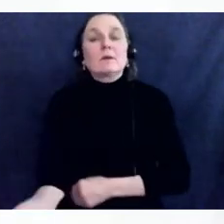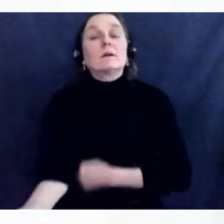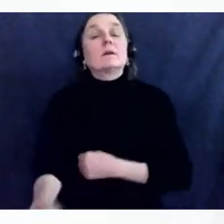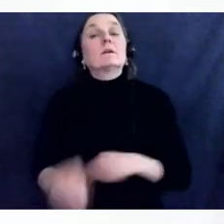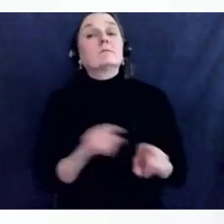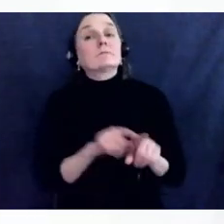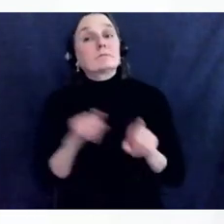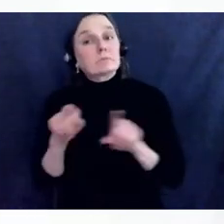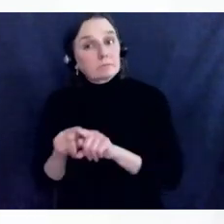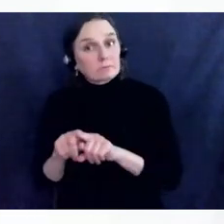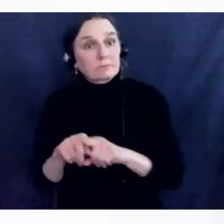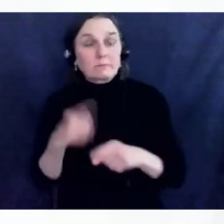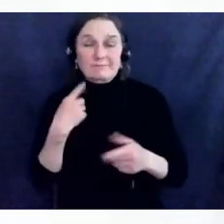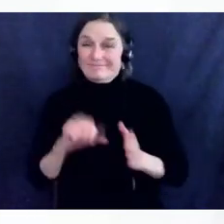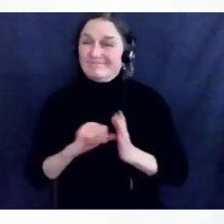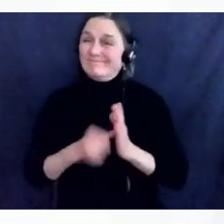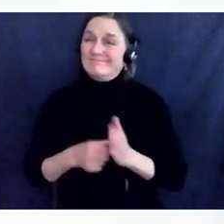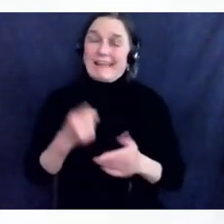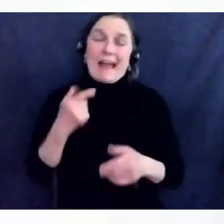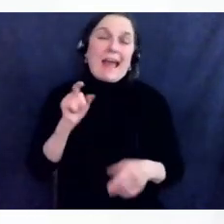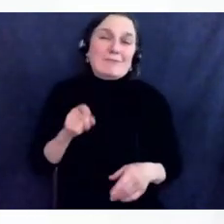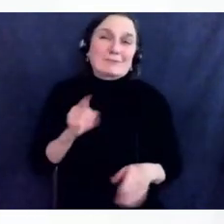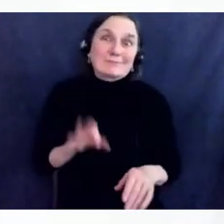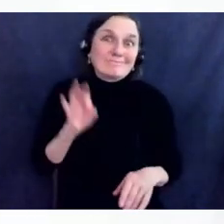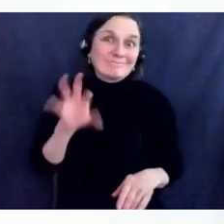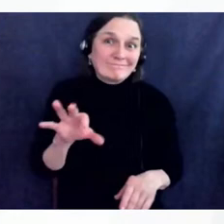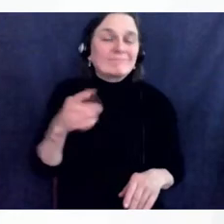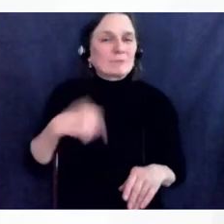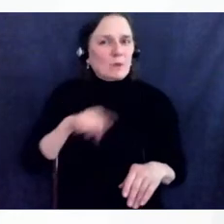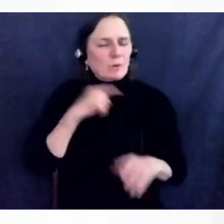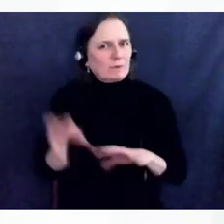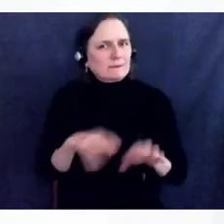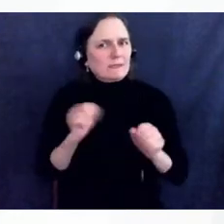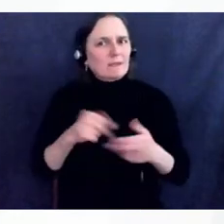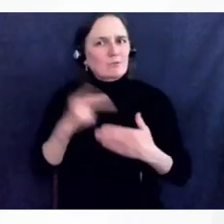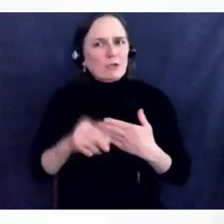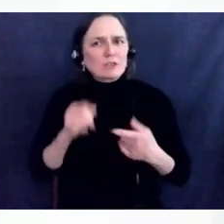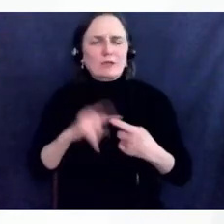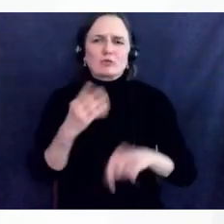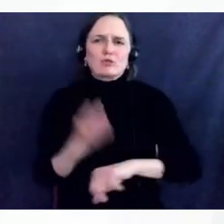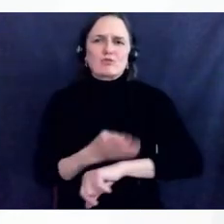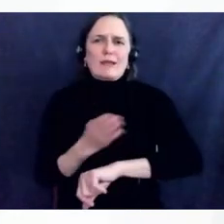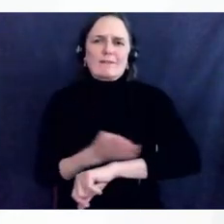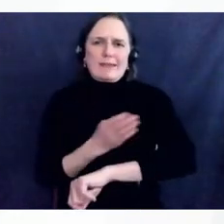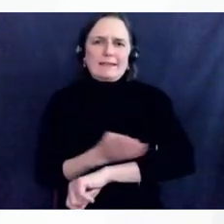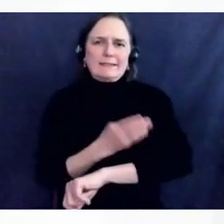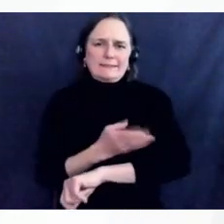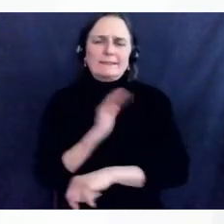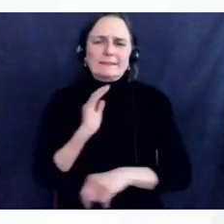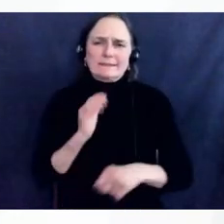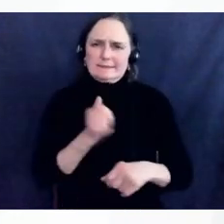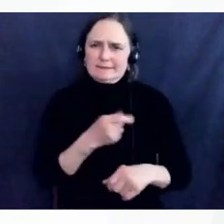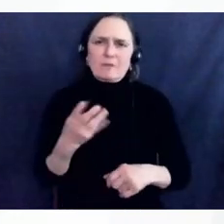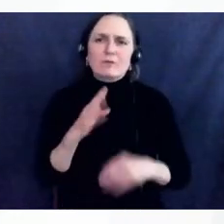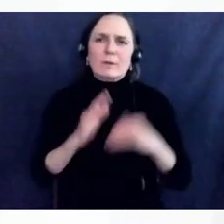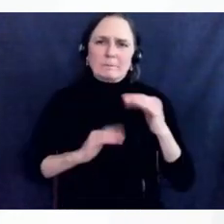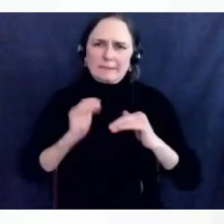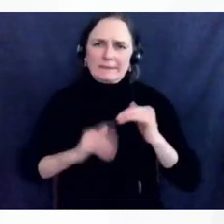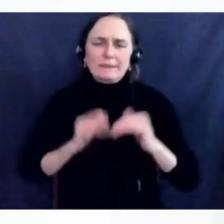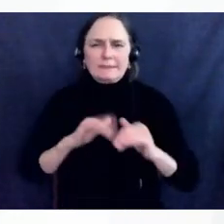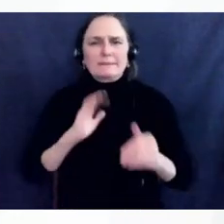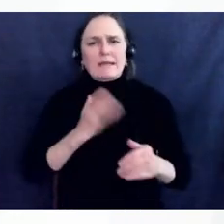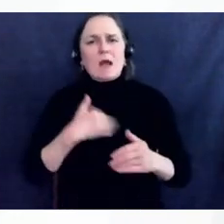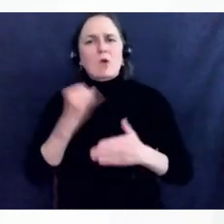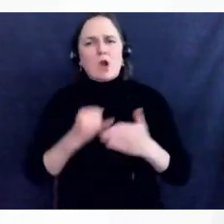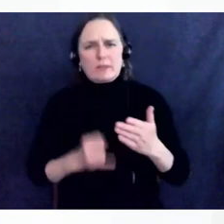the art and music buildings here at the University of Washington, Seattle campus, which we are launching with support from the